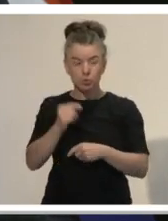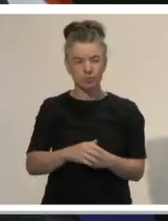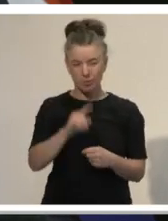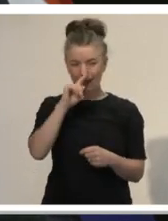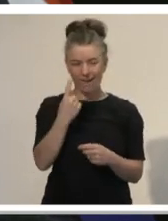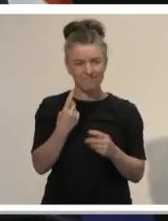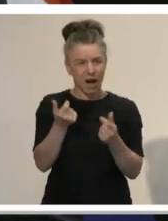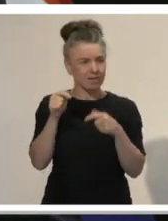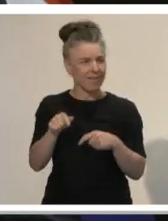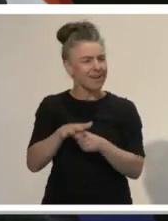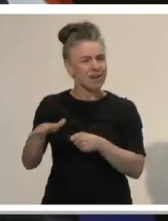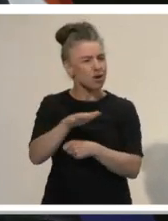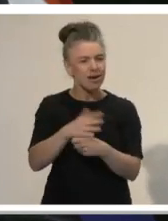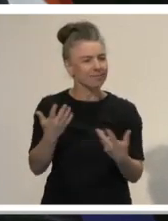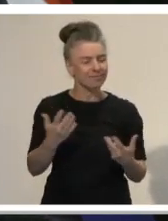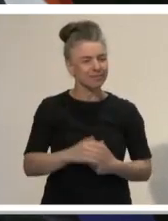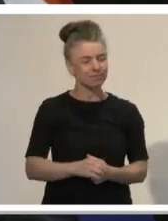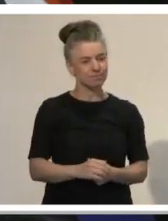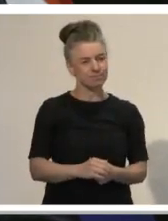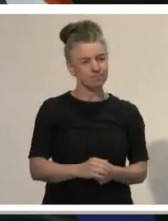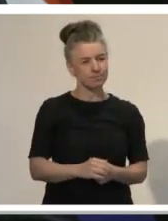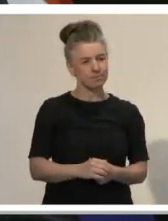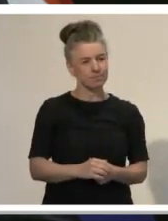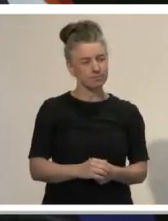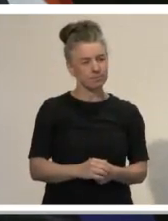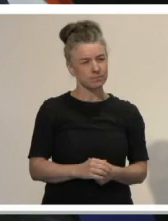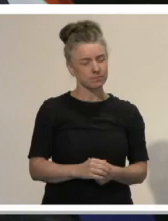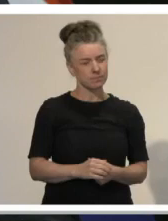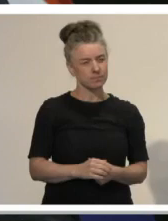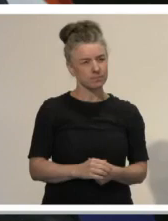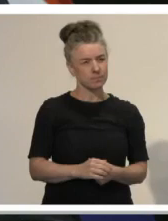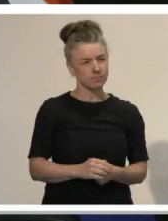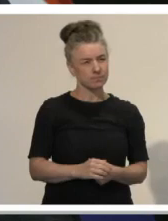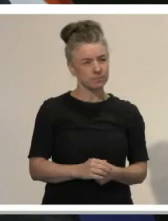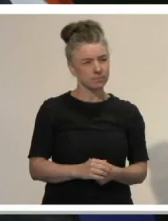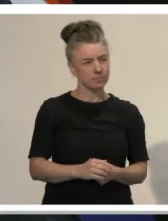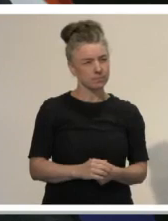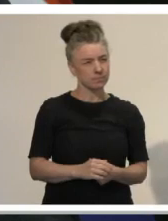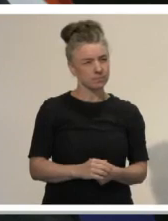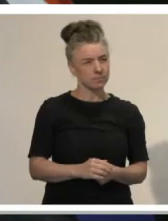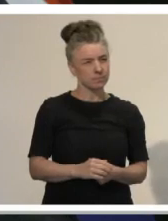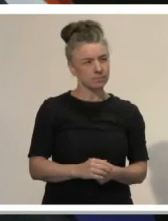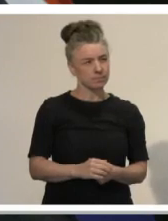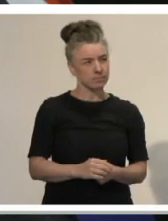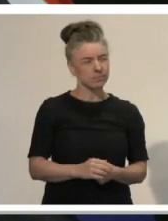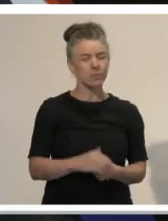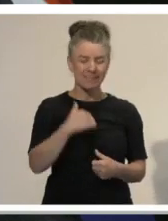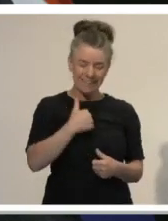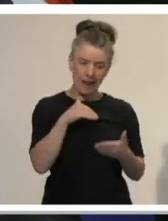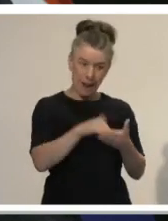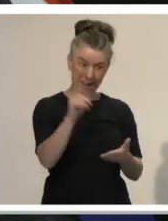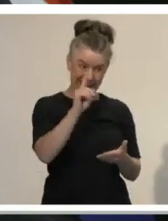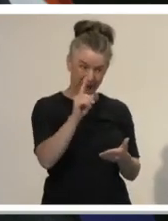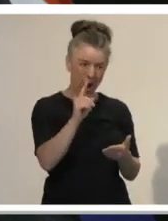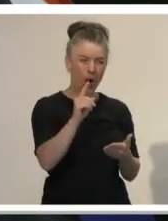around fast. If we were getting pressure to make sure we did something in the short term to have an immediate adrenaline hit for the sector.